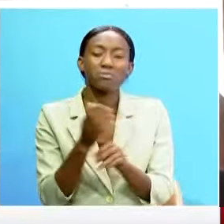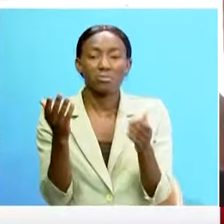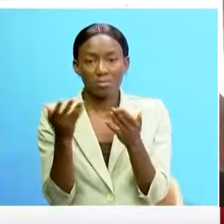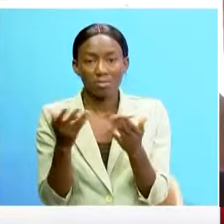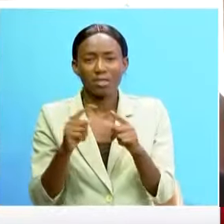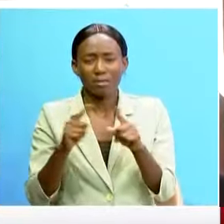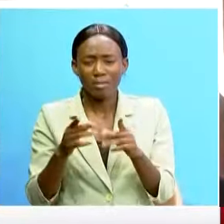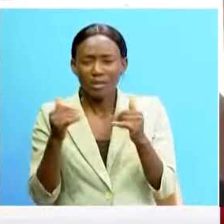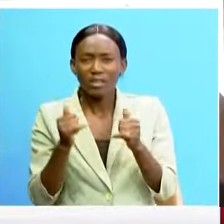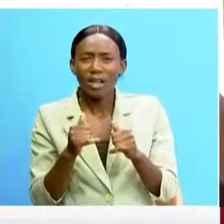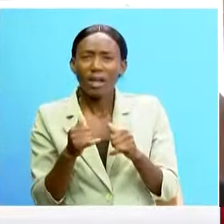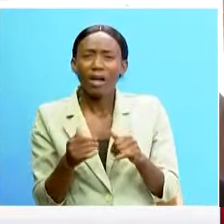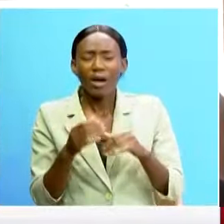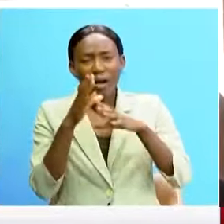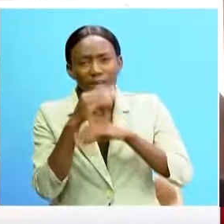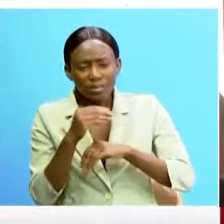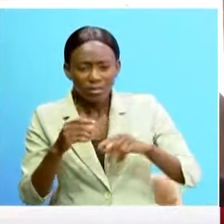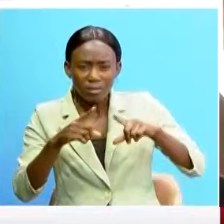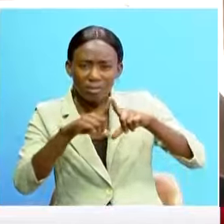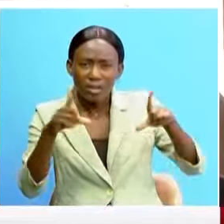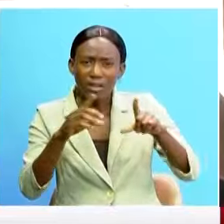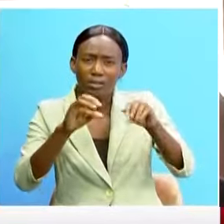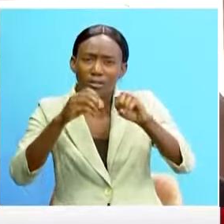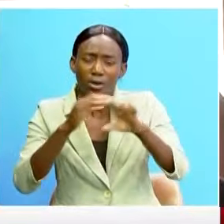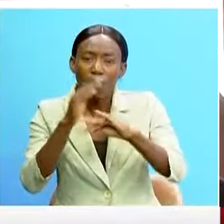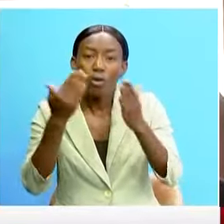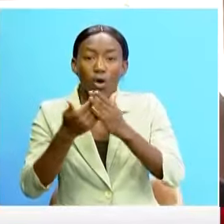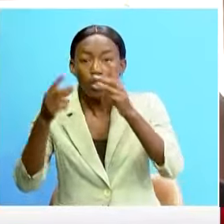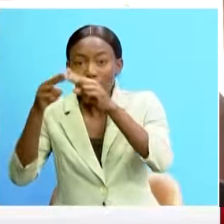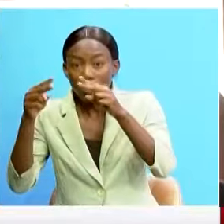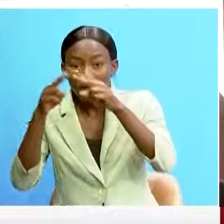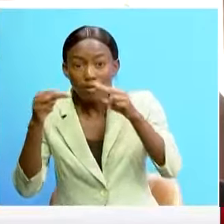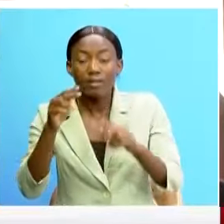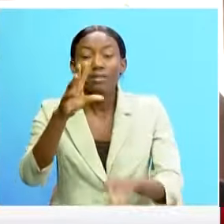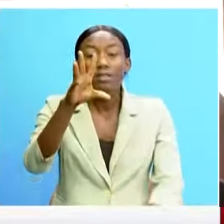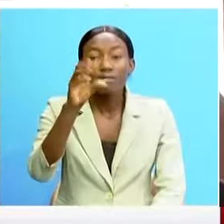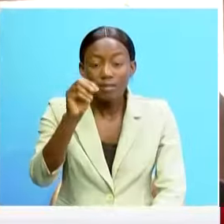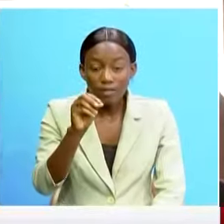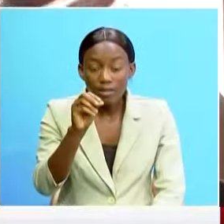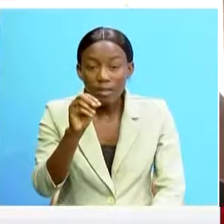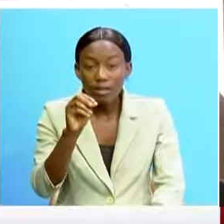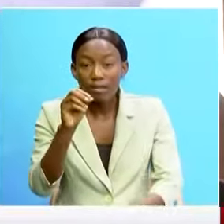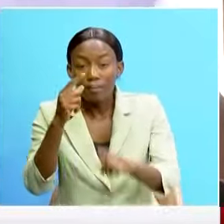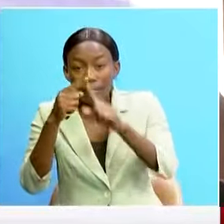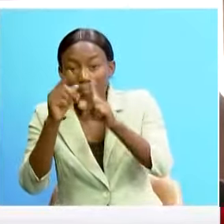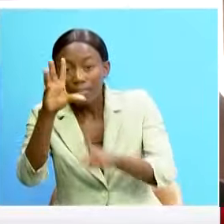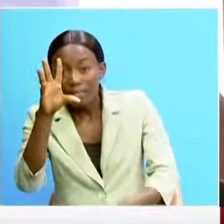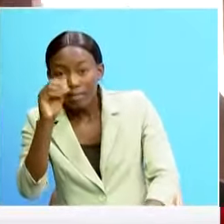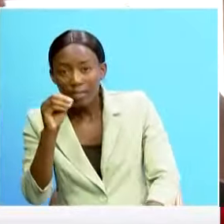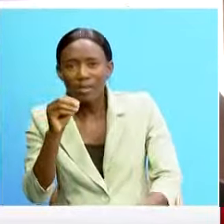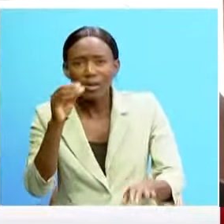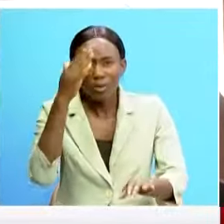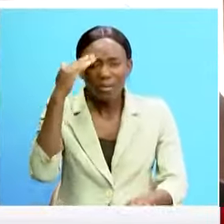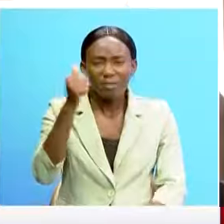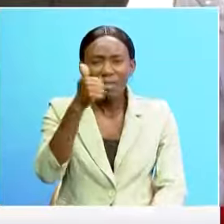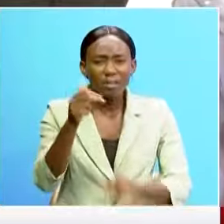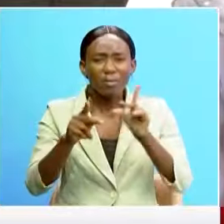mean, the agrees announced more villages, yours it was standard 50 by 50. So at Tisteko accommodate Navinango and to